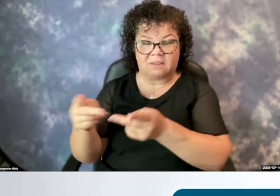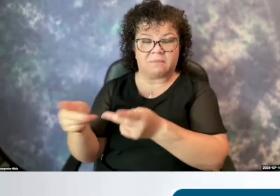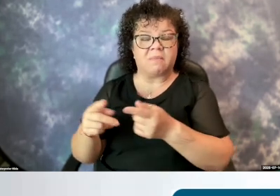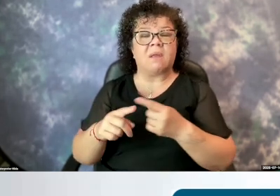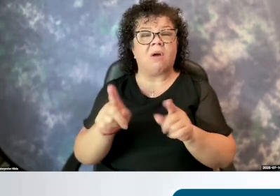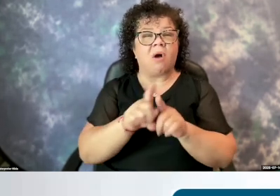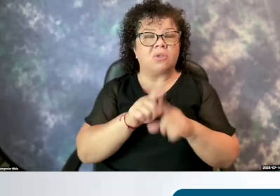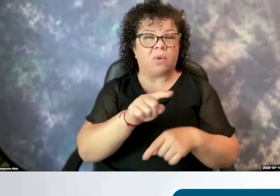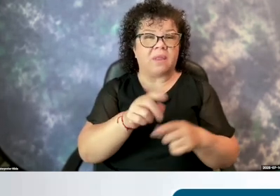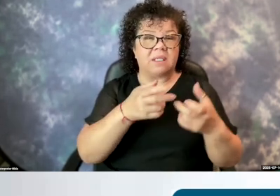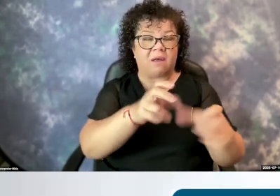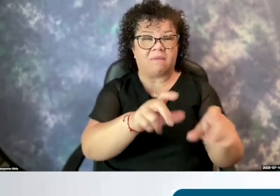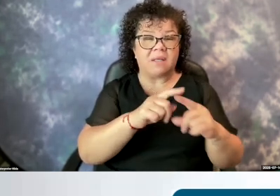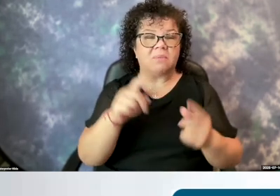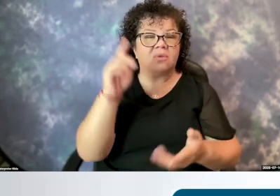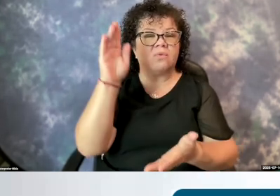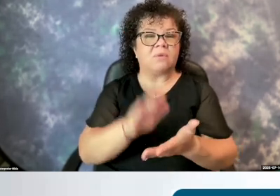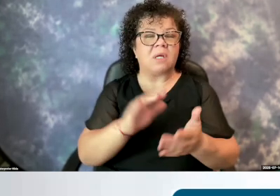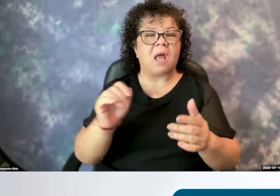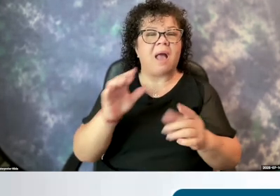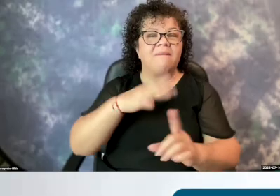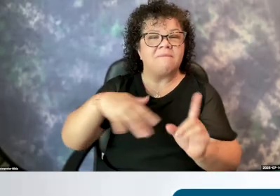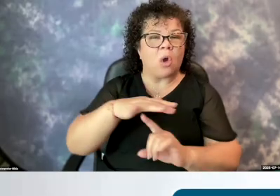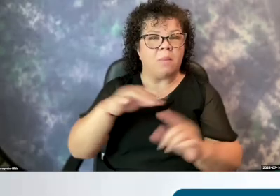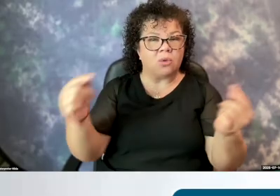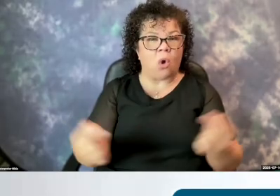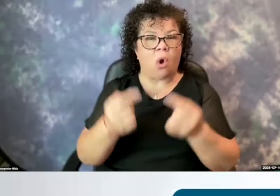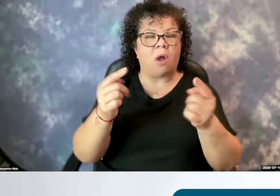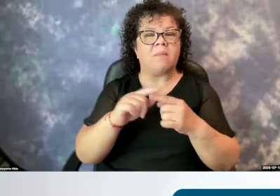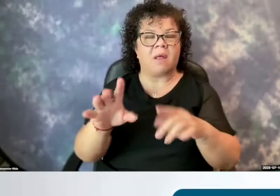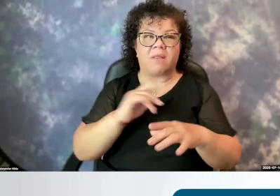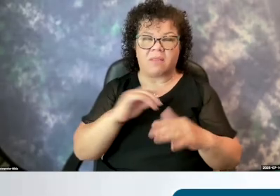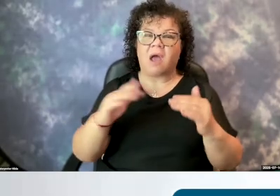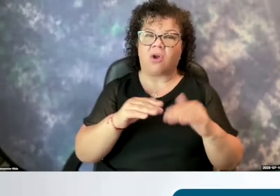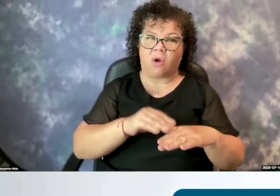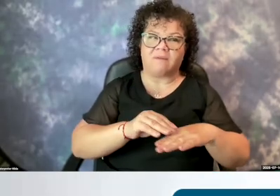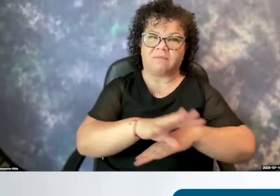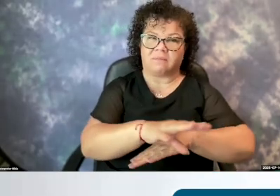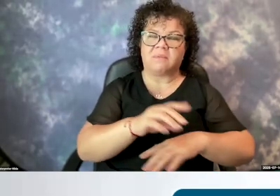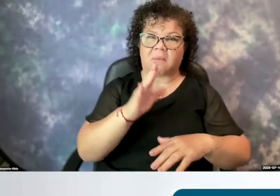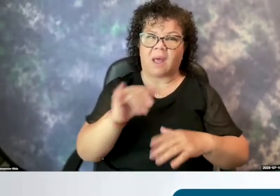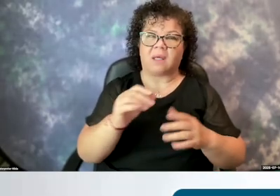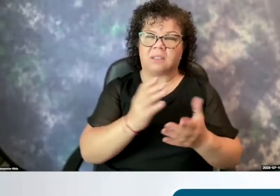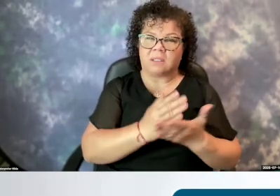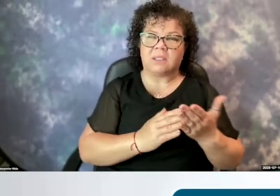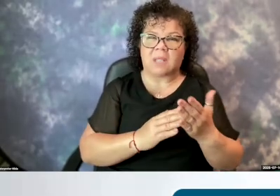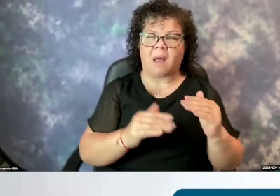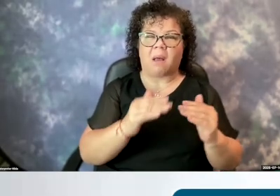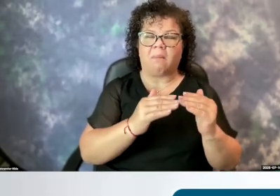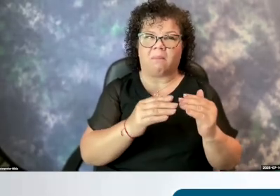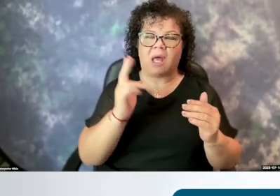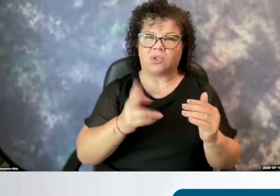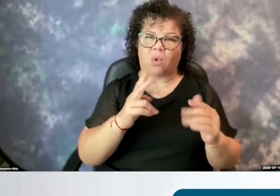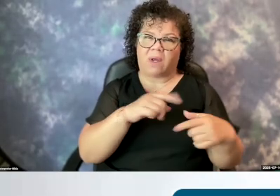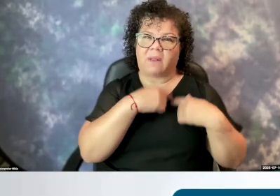of mobility options available to communities. And lastly, these investments strive to alleviate environmental harms that